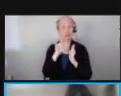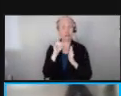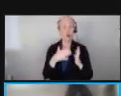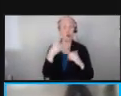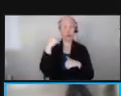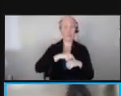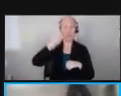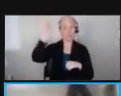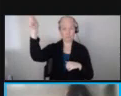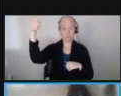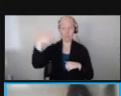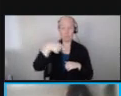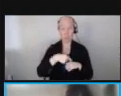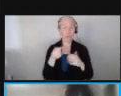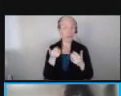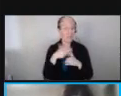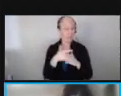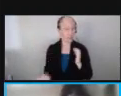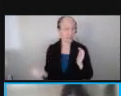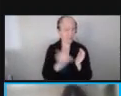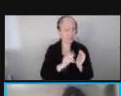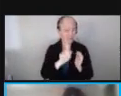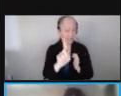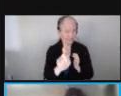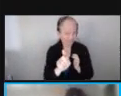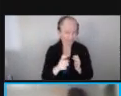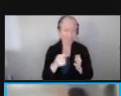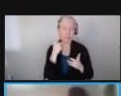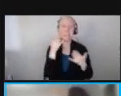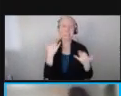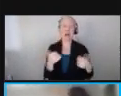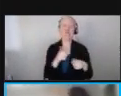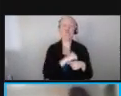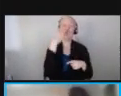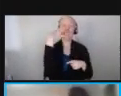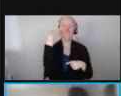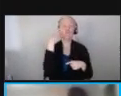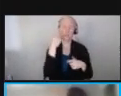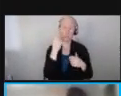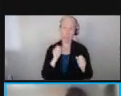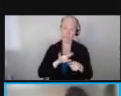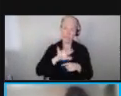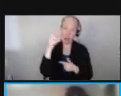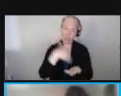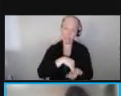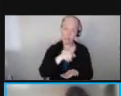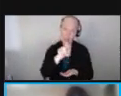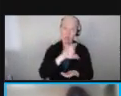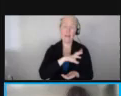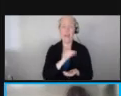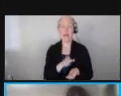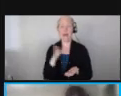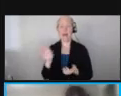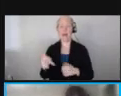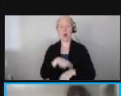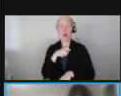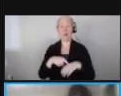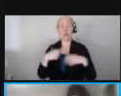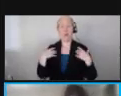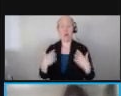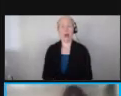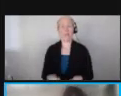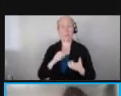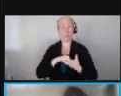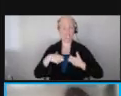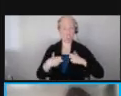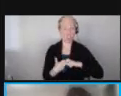as well now that they are trained. And we have long-term health conditions. And that is part of one of my